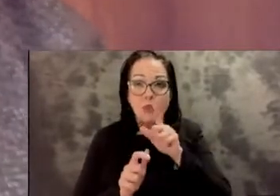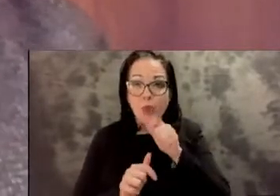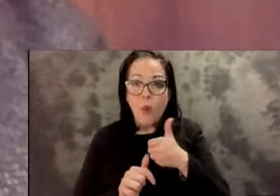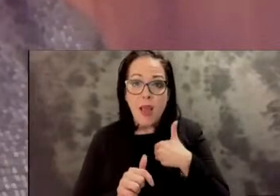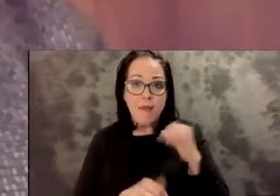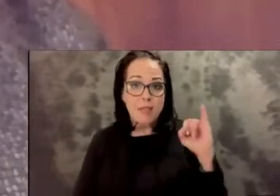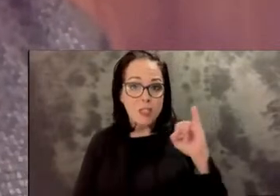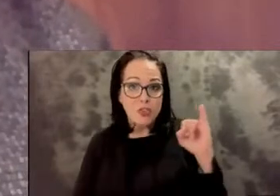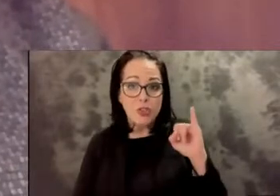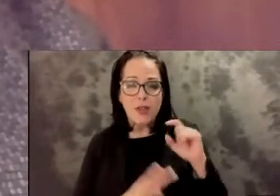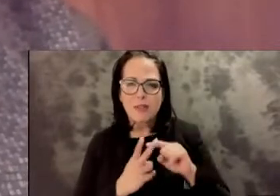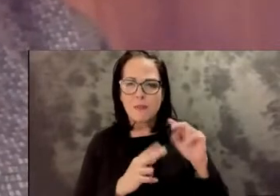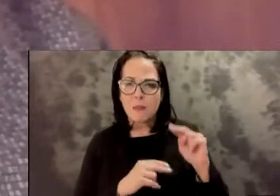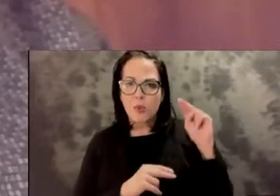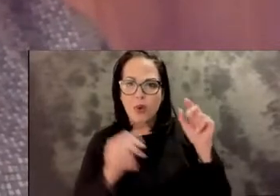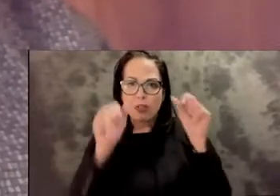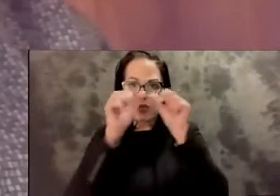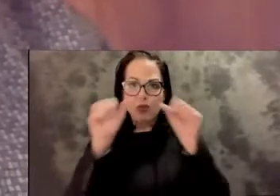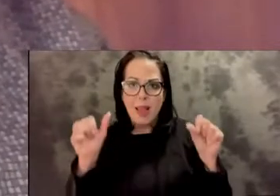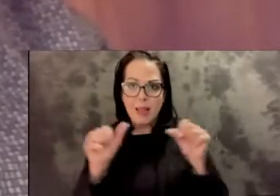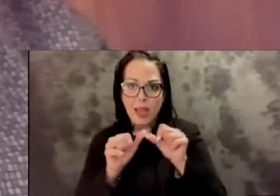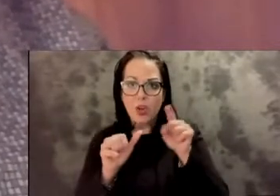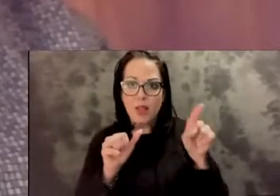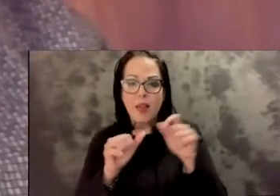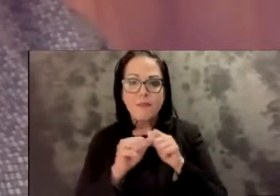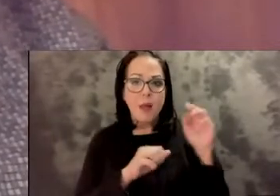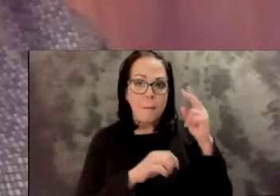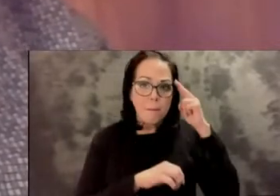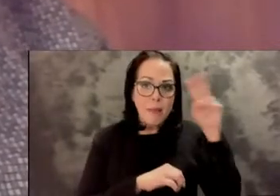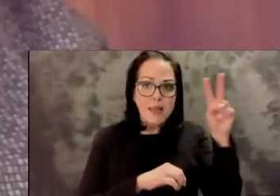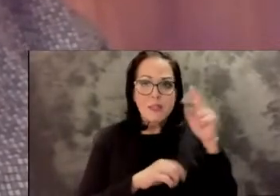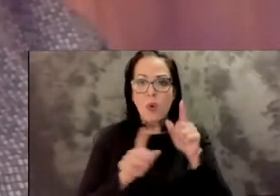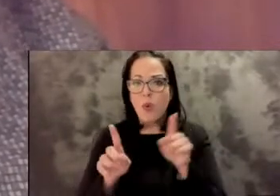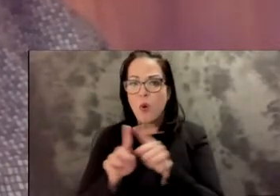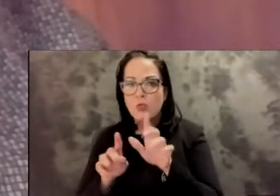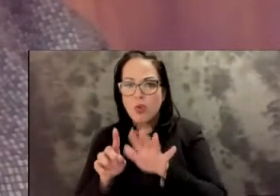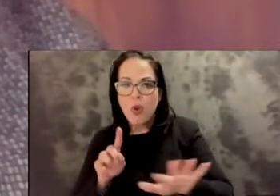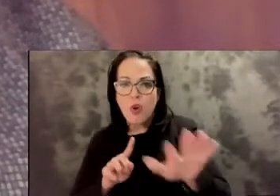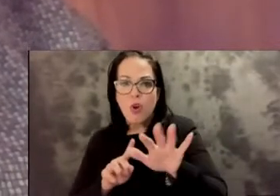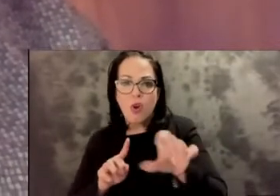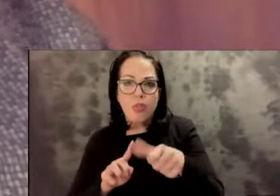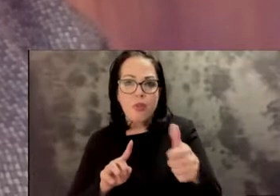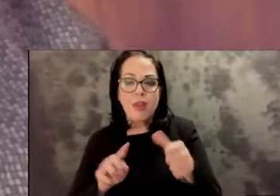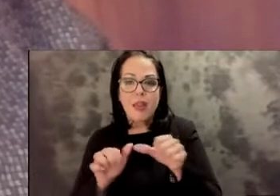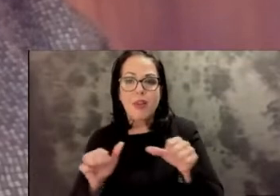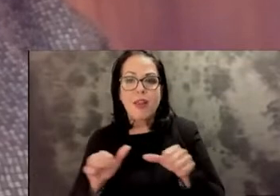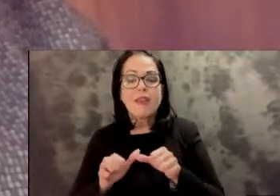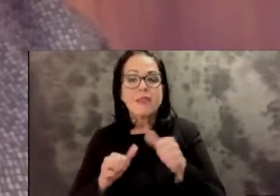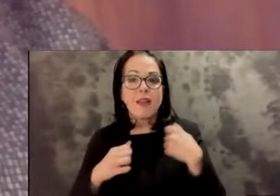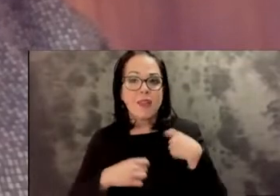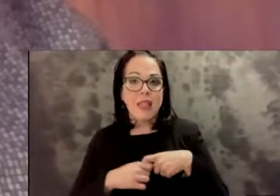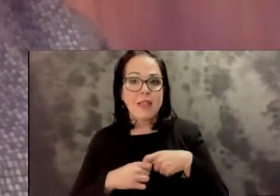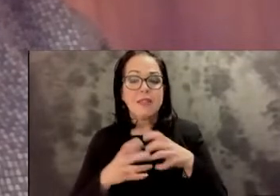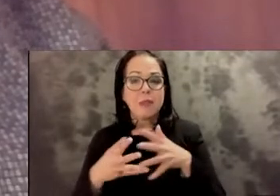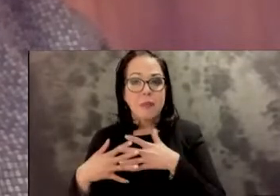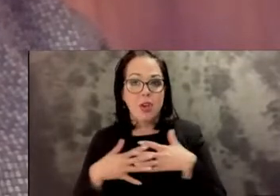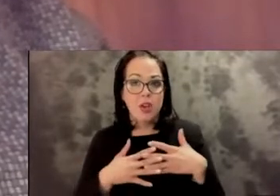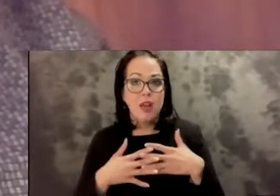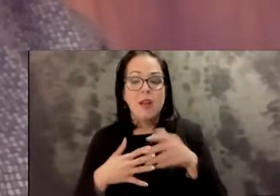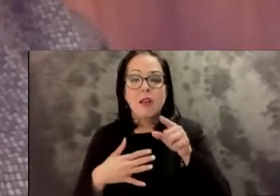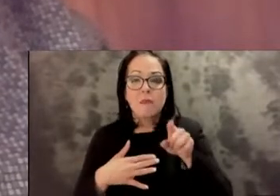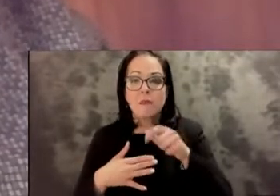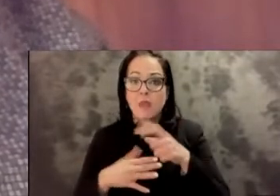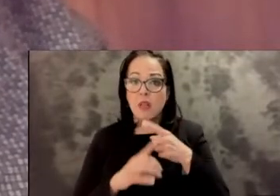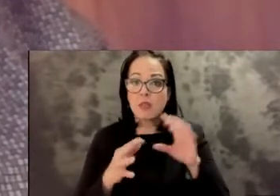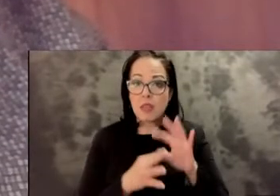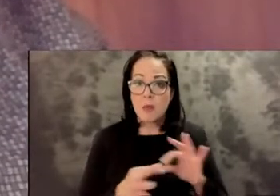individuals from the Northern Triangle in Mexico, as well as other areas of Latin America. Today's comments are from a year of